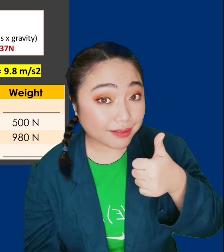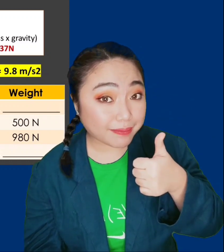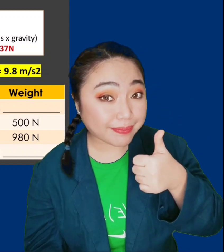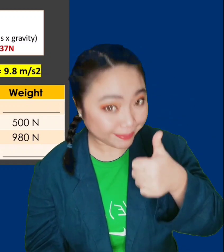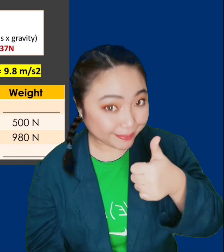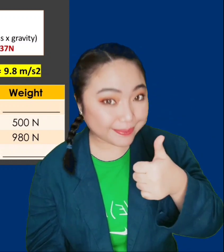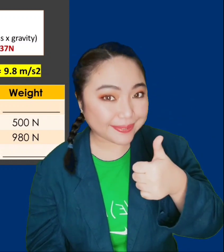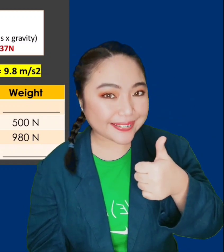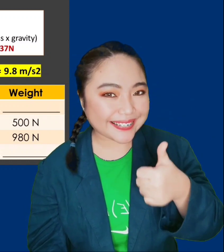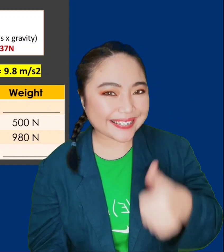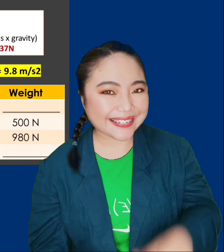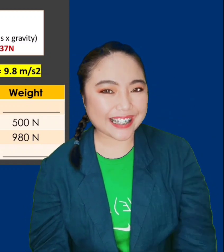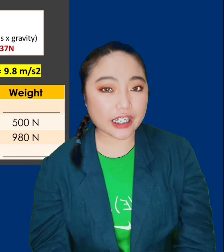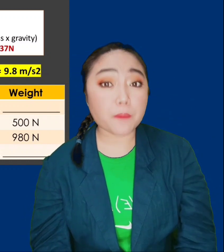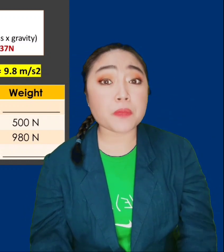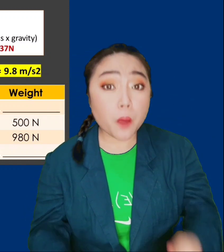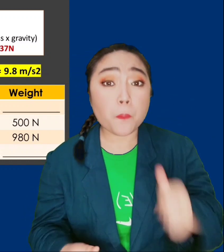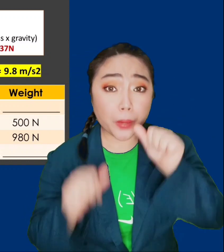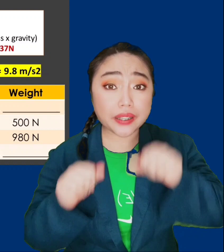question. Okay.